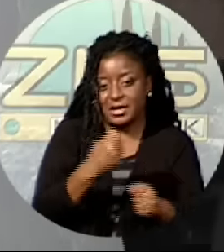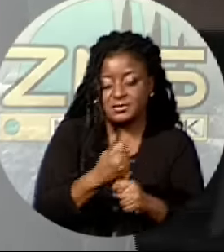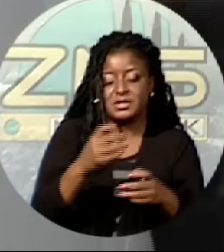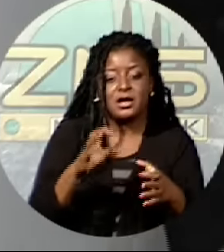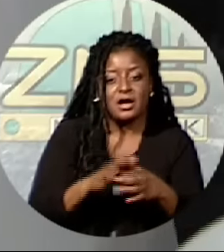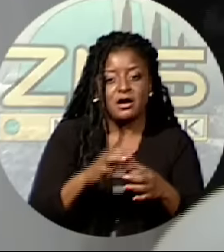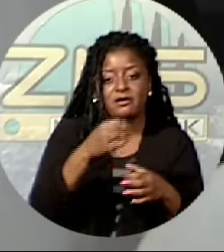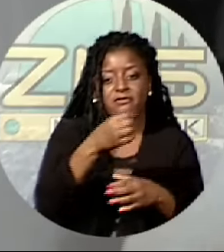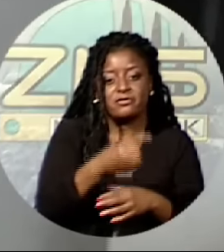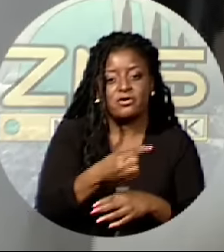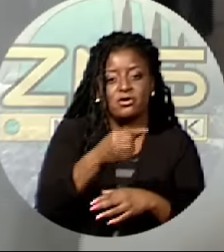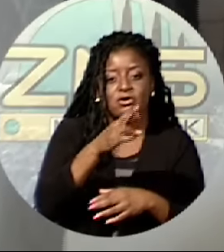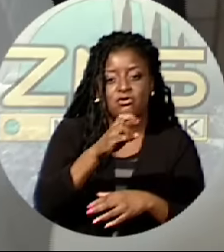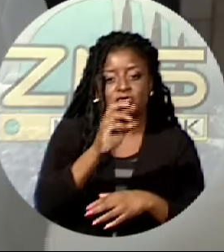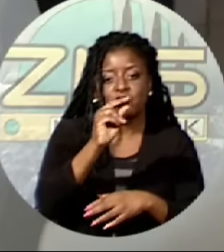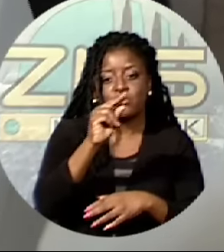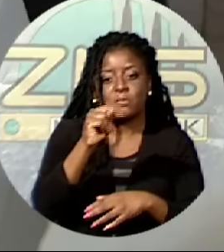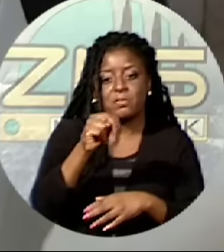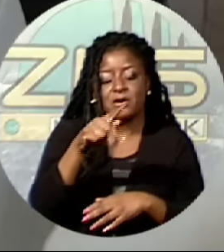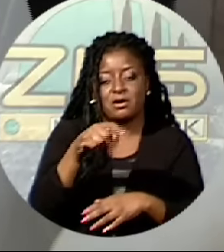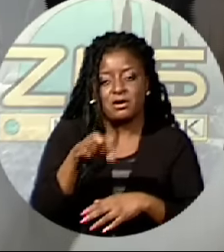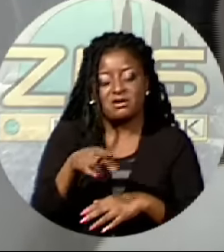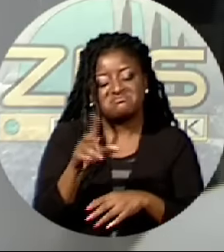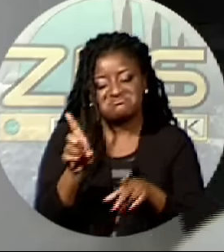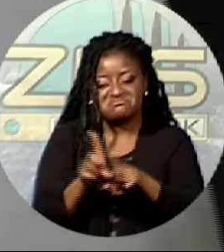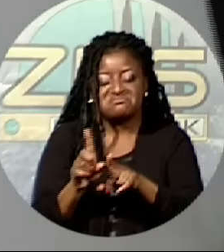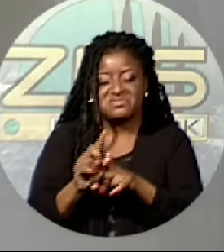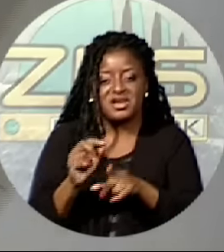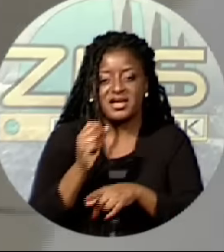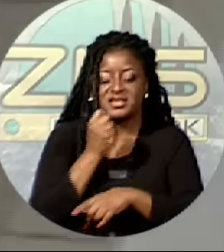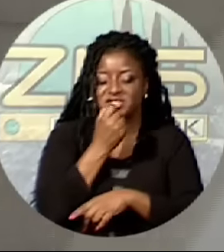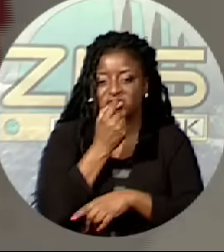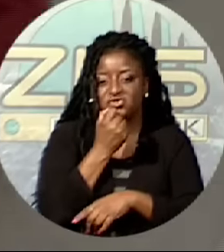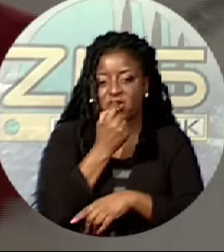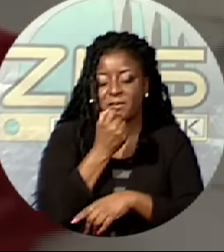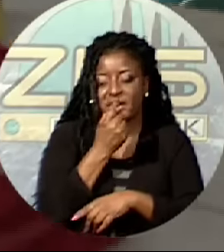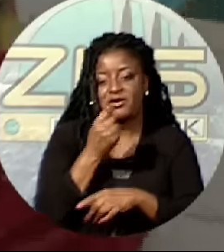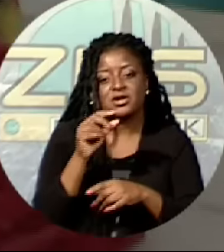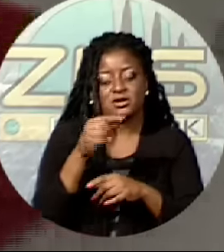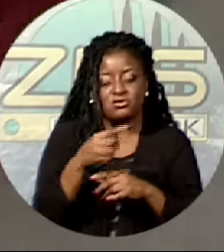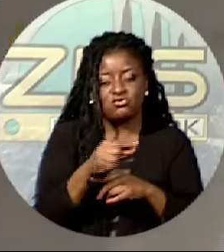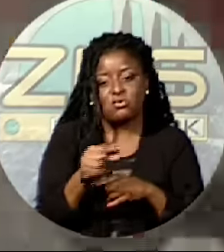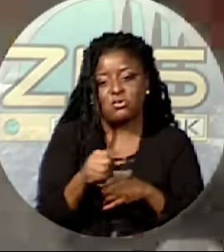those who are in compliance with the 3-month ban, and he warns others not to break the law.